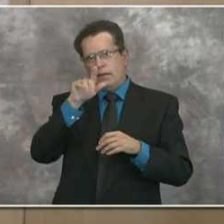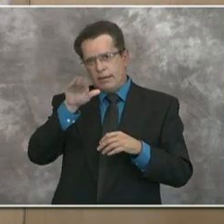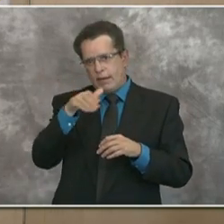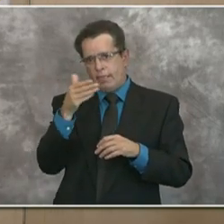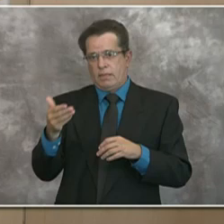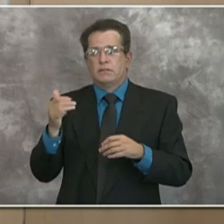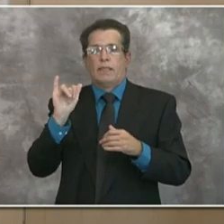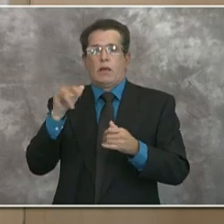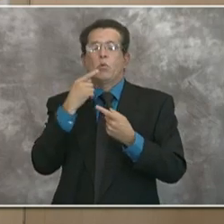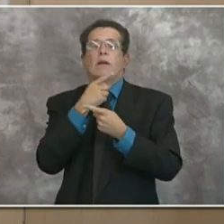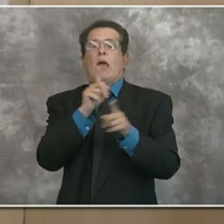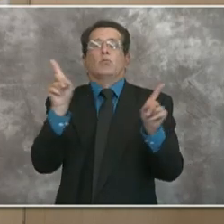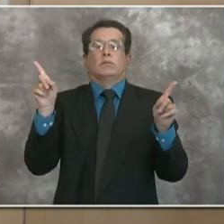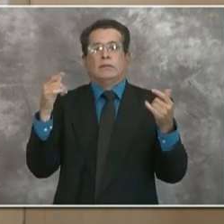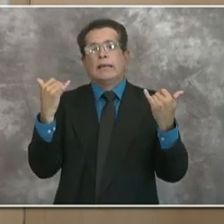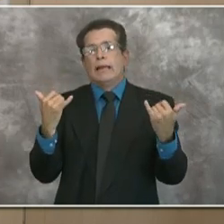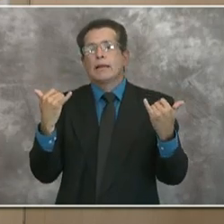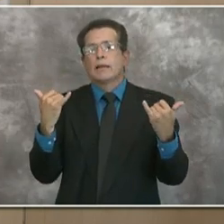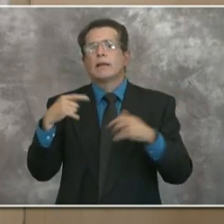were announced today.